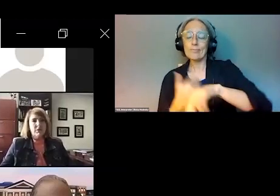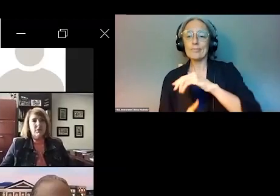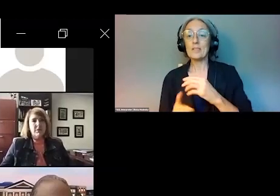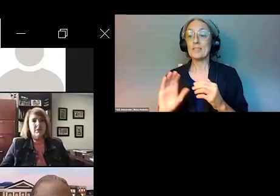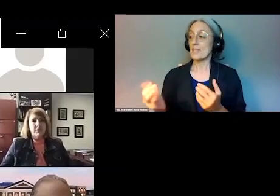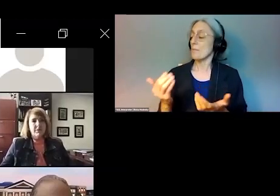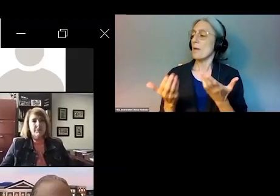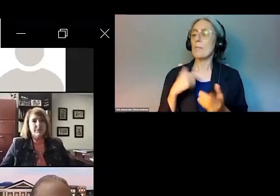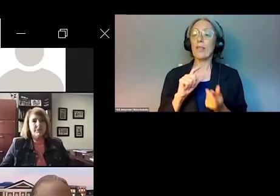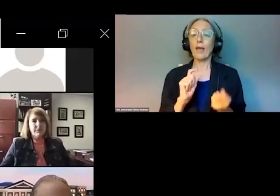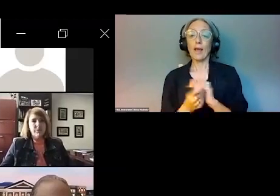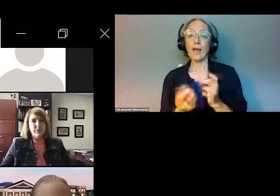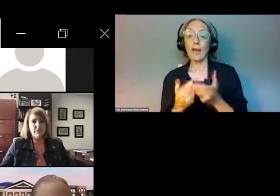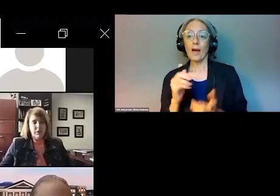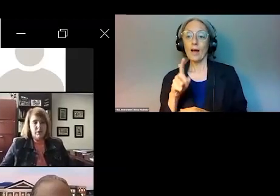Next.